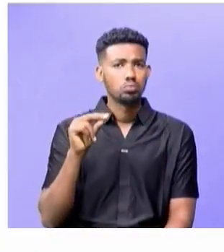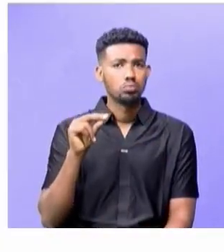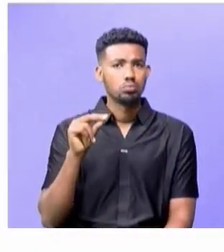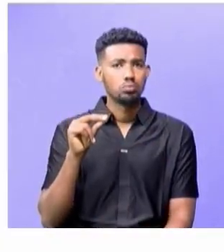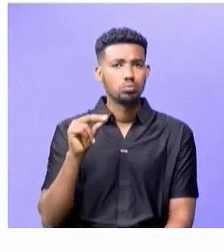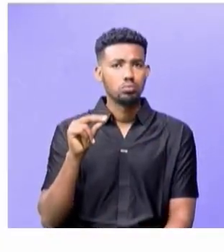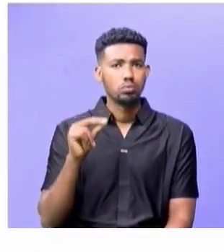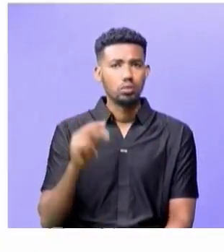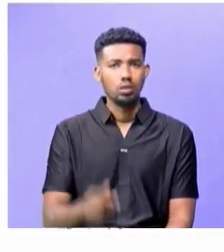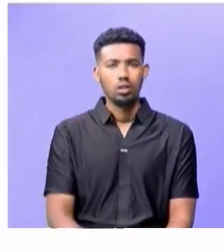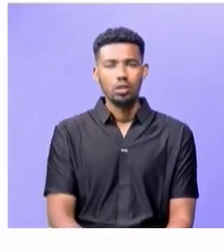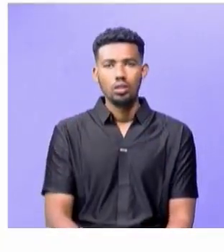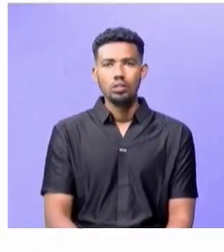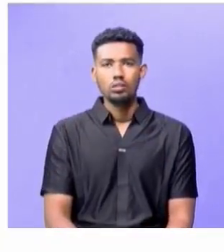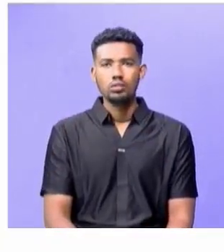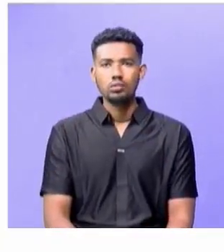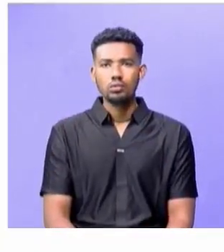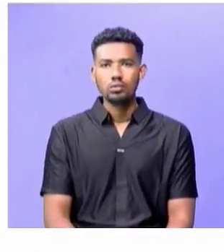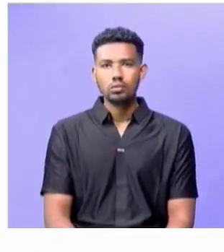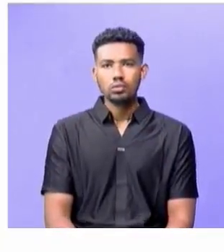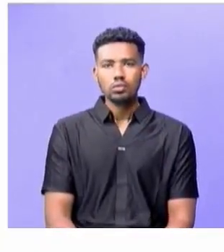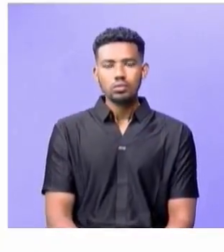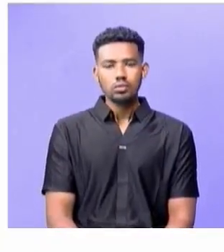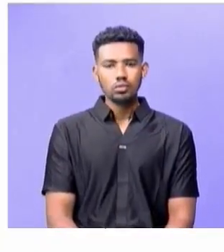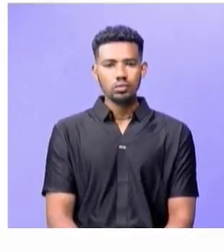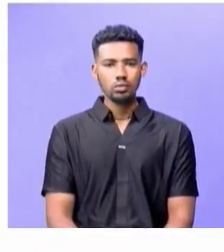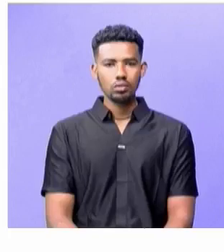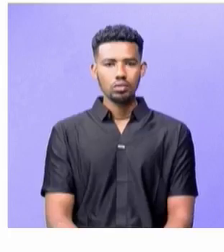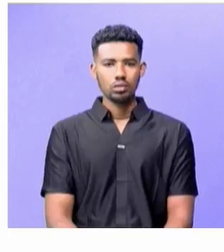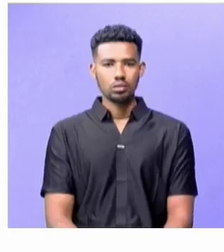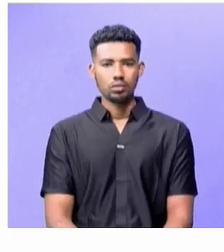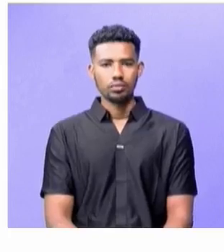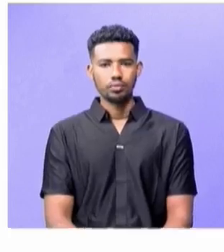means I do not or I don't.